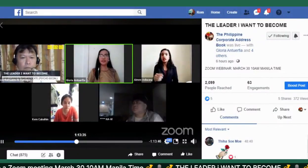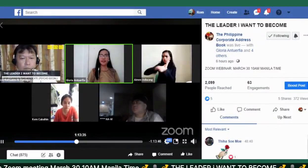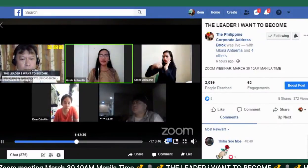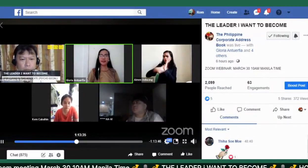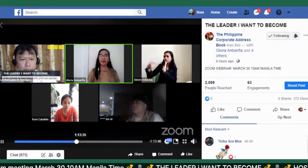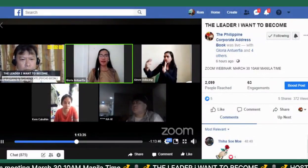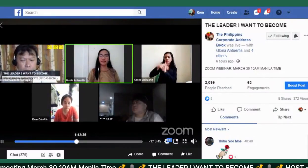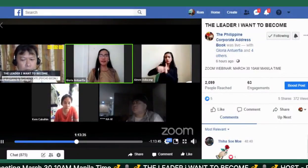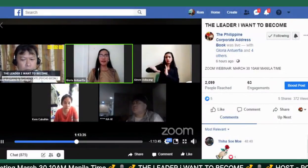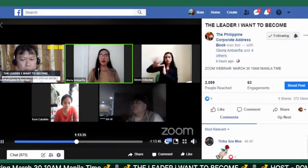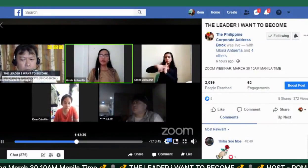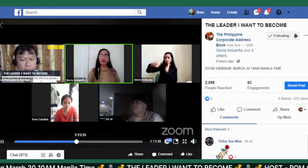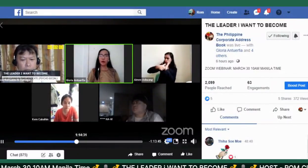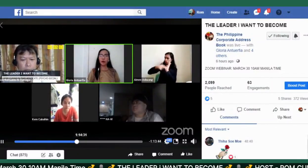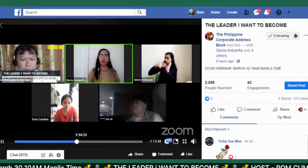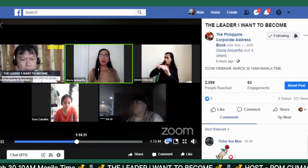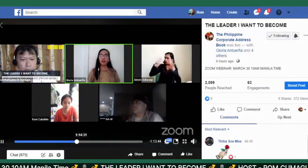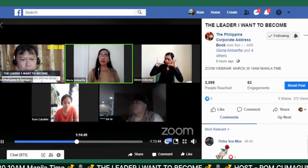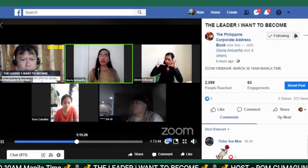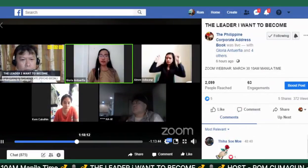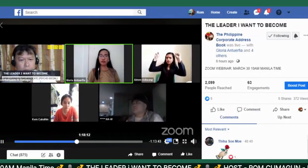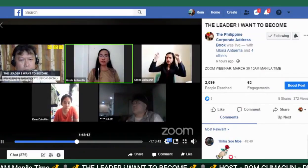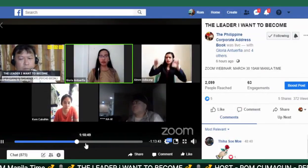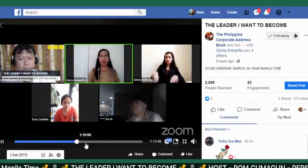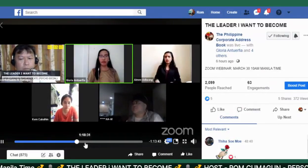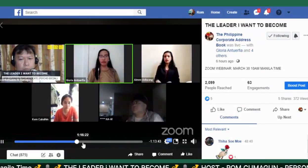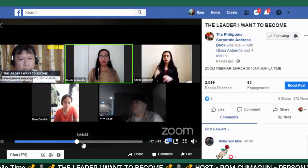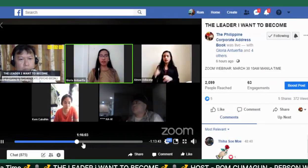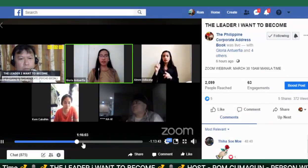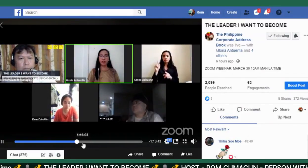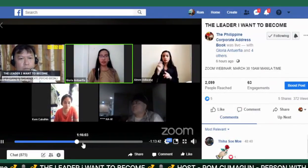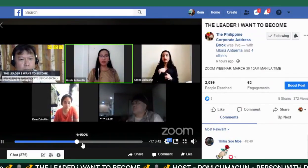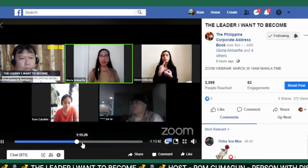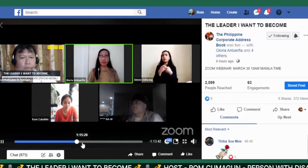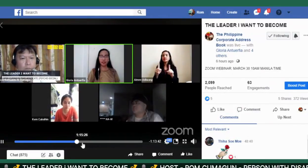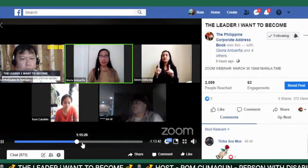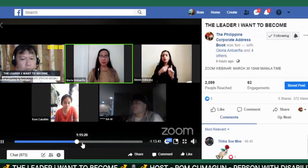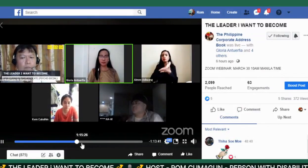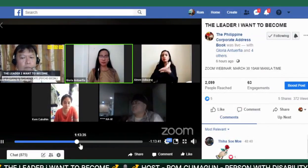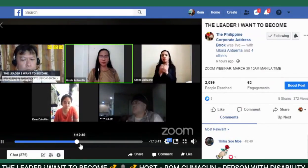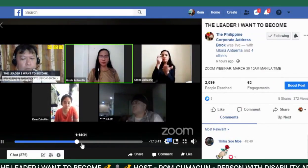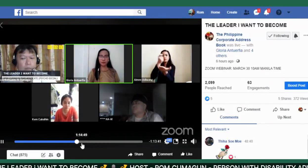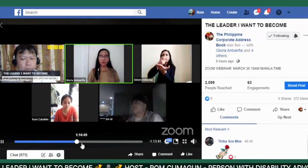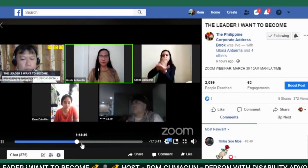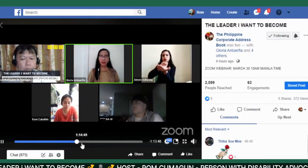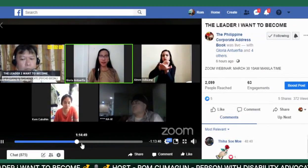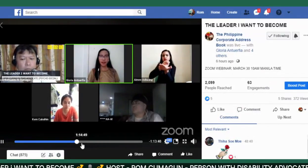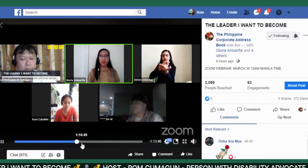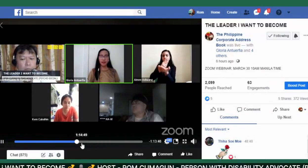was elected as overall treasurer for that organization.